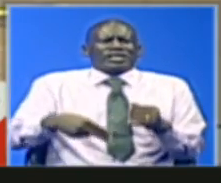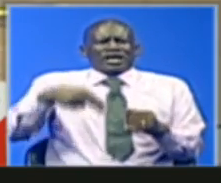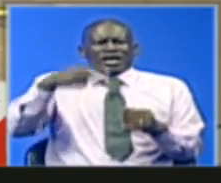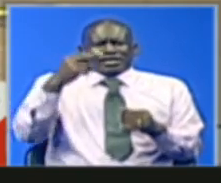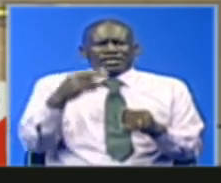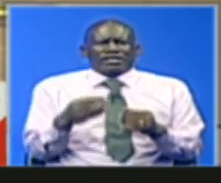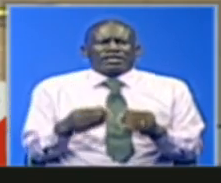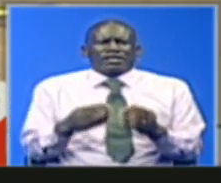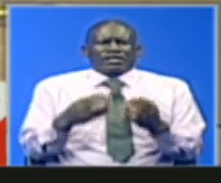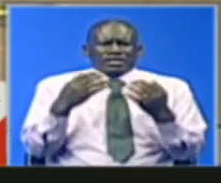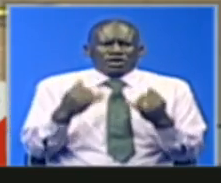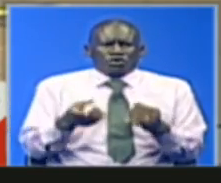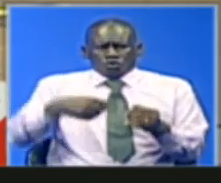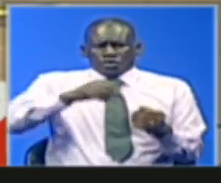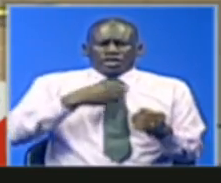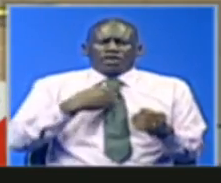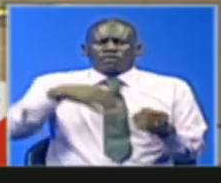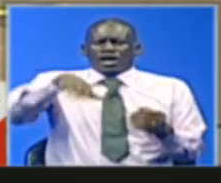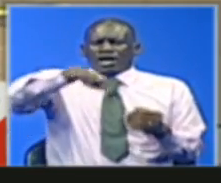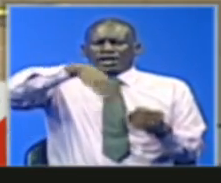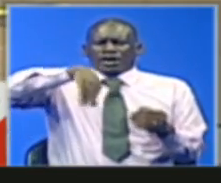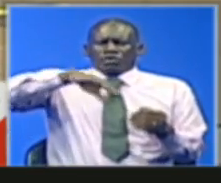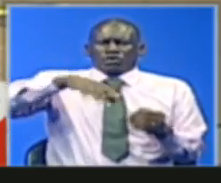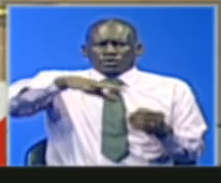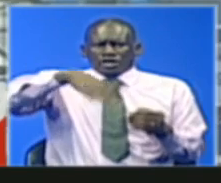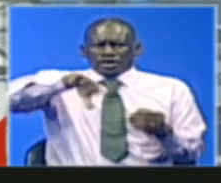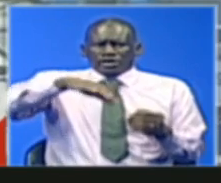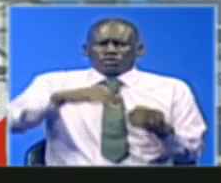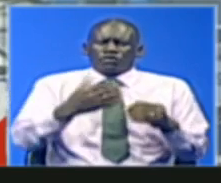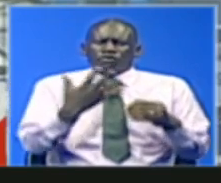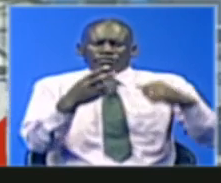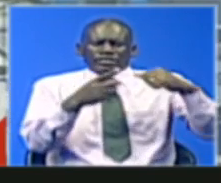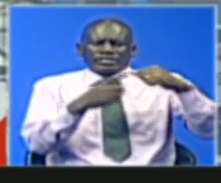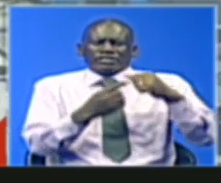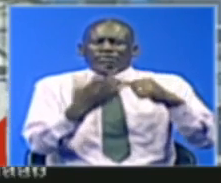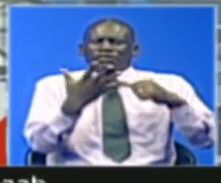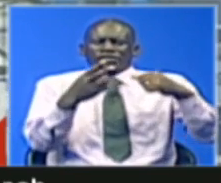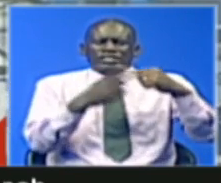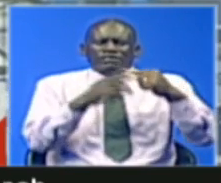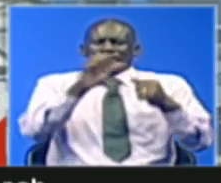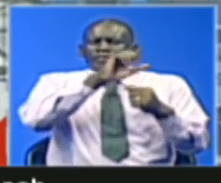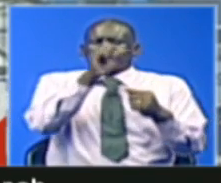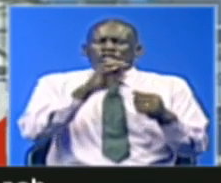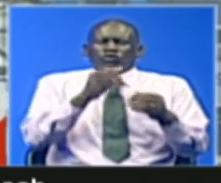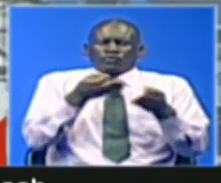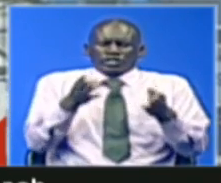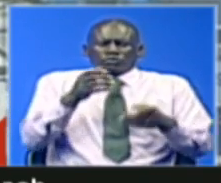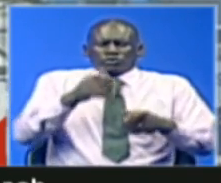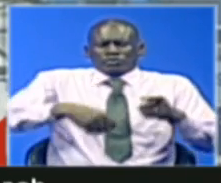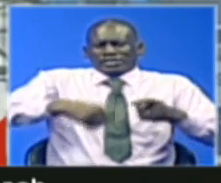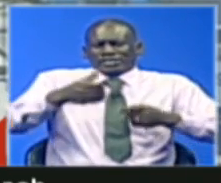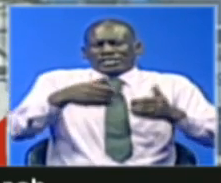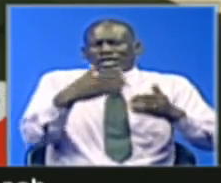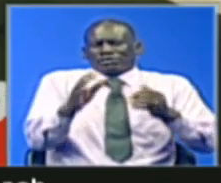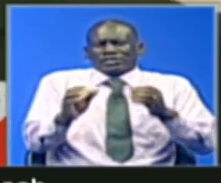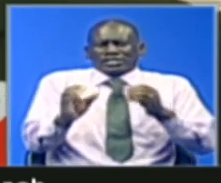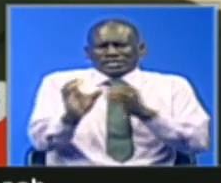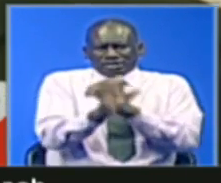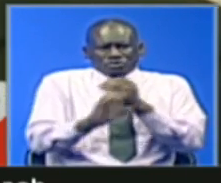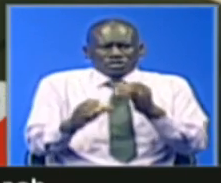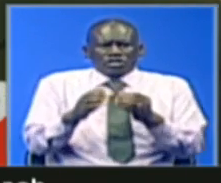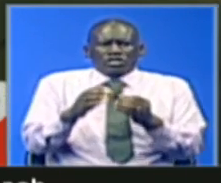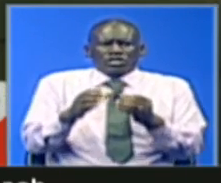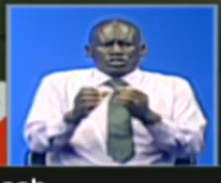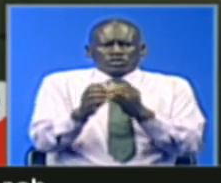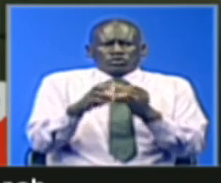And we've got about 56 to 57% of our exports represented by five products of